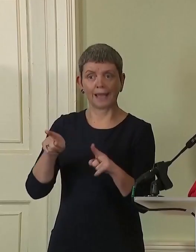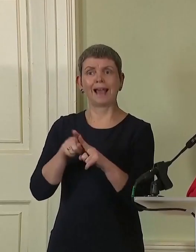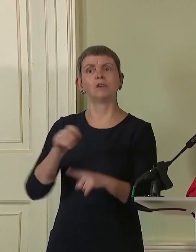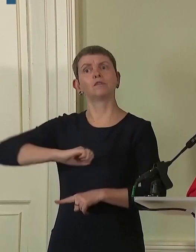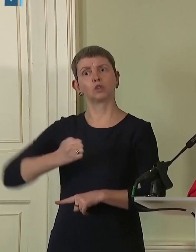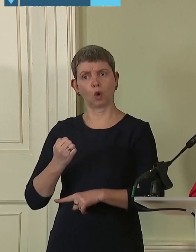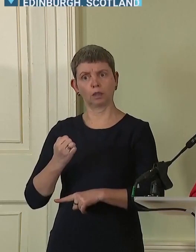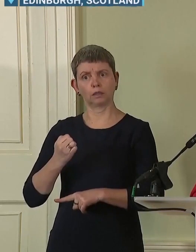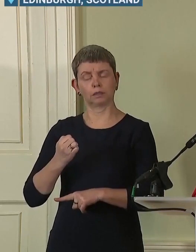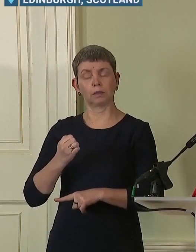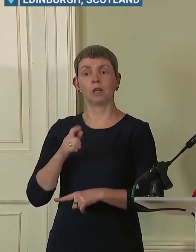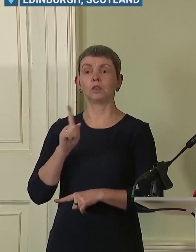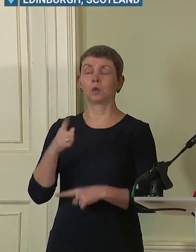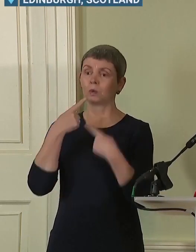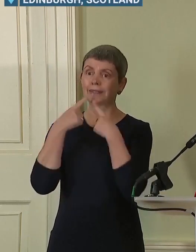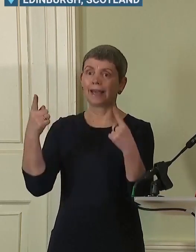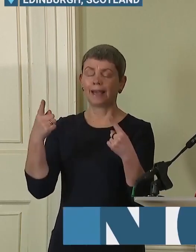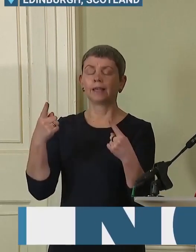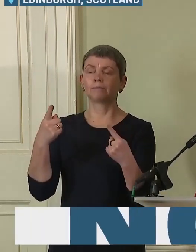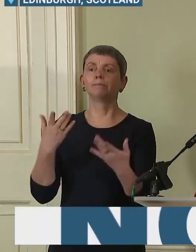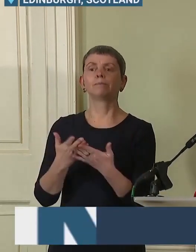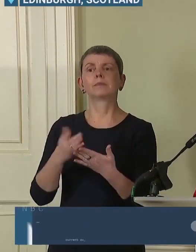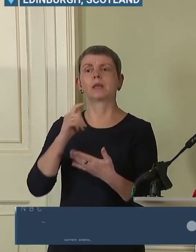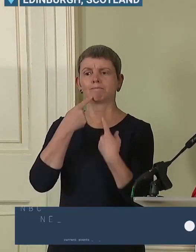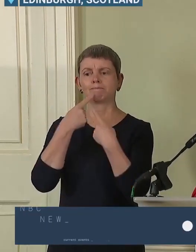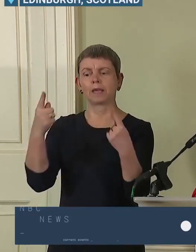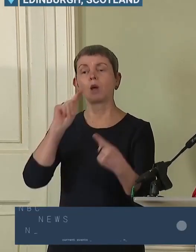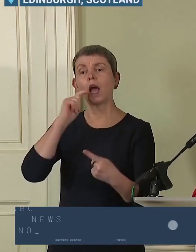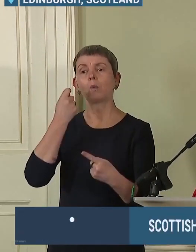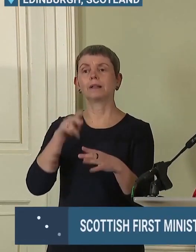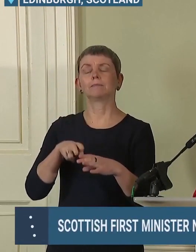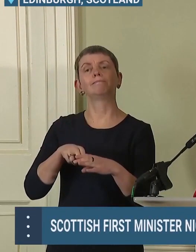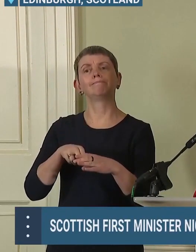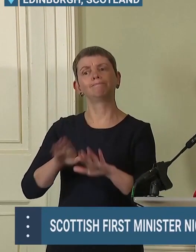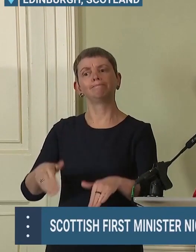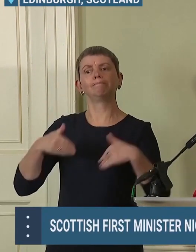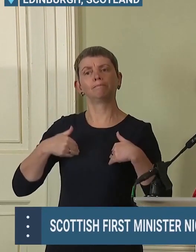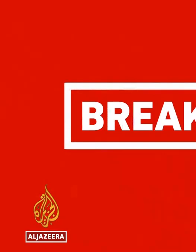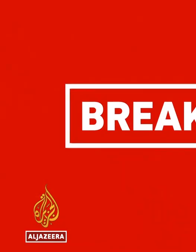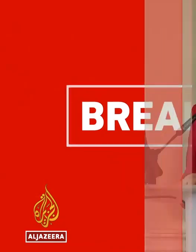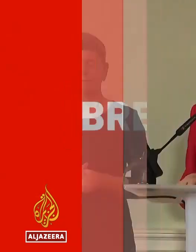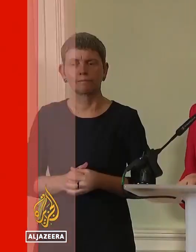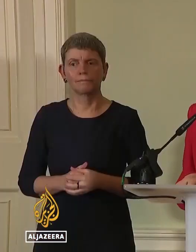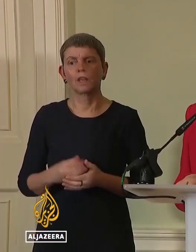Today I am announcing my intention to step down as First Minister and leader of my party.